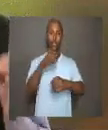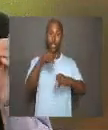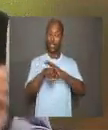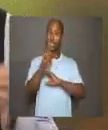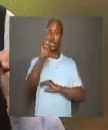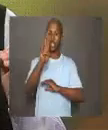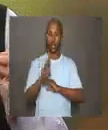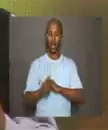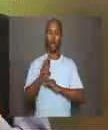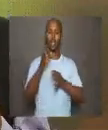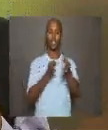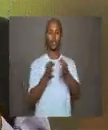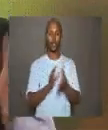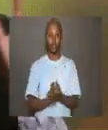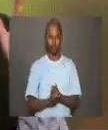rational expressions.